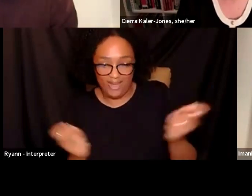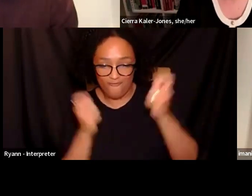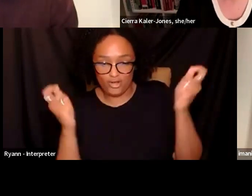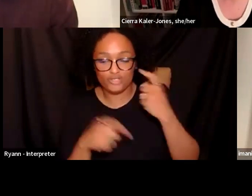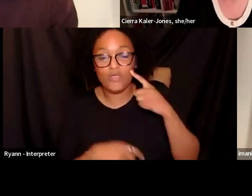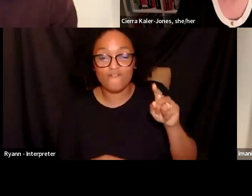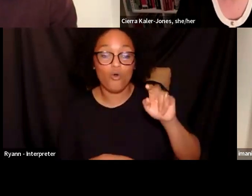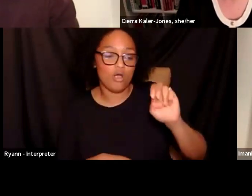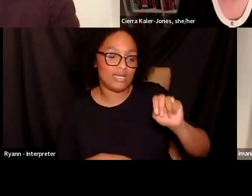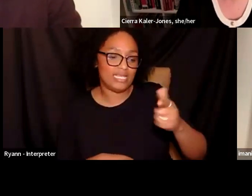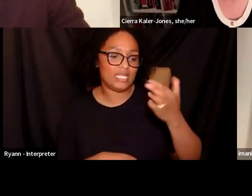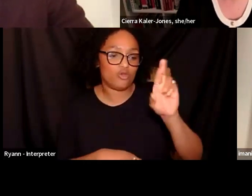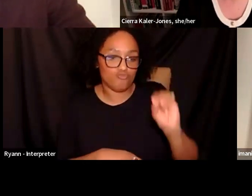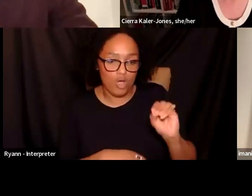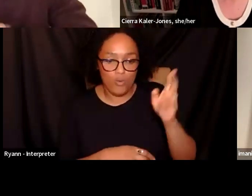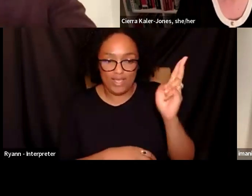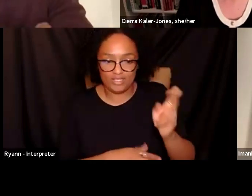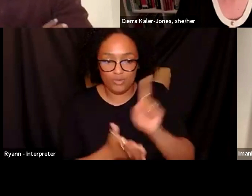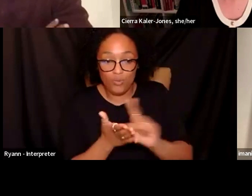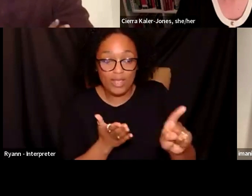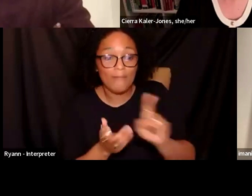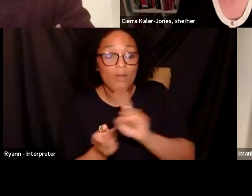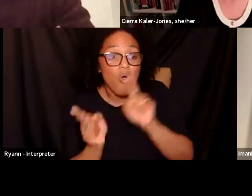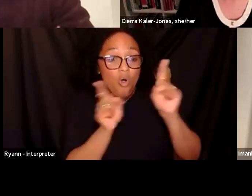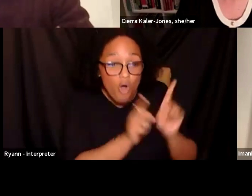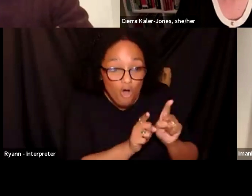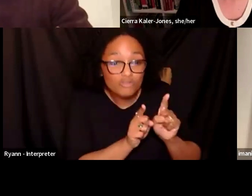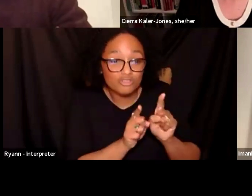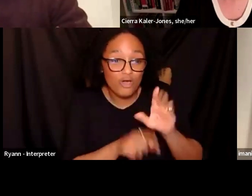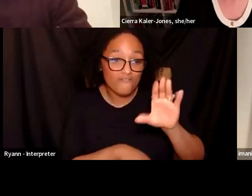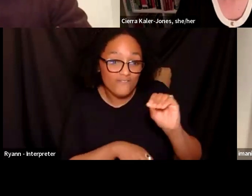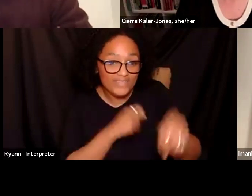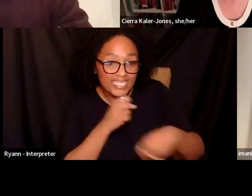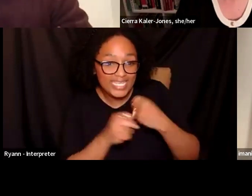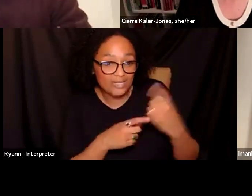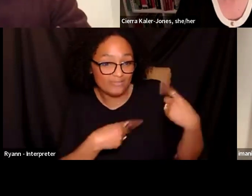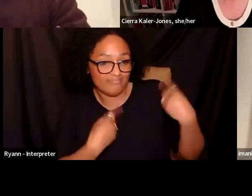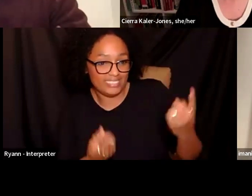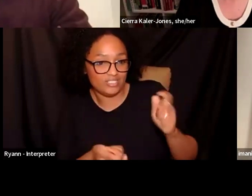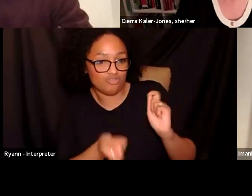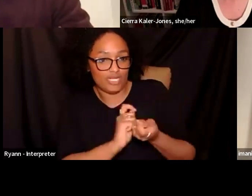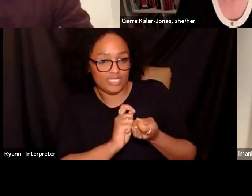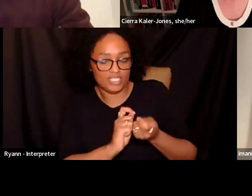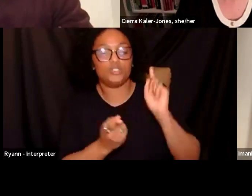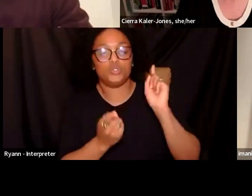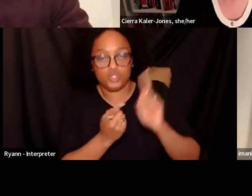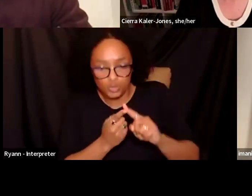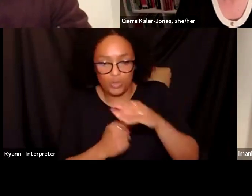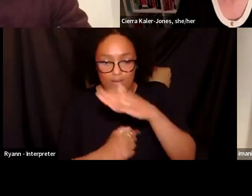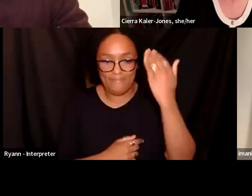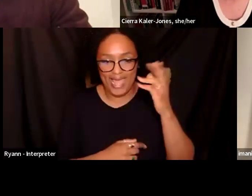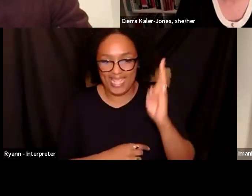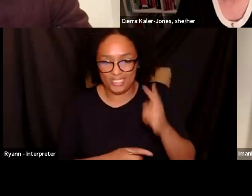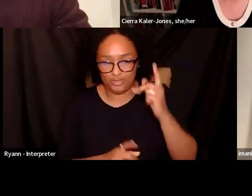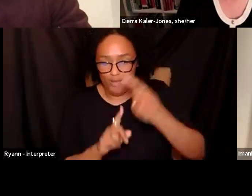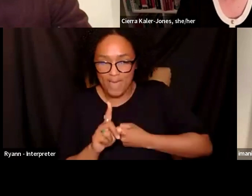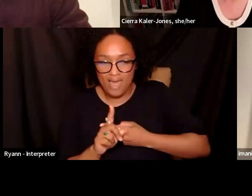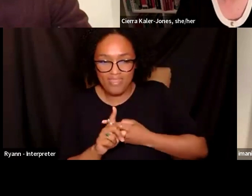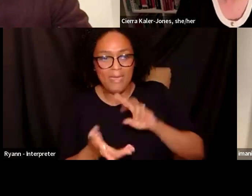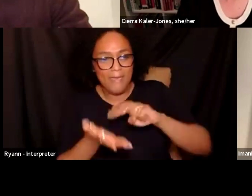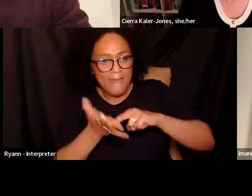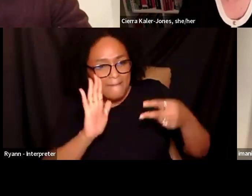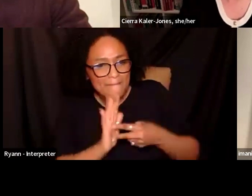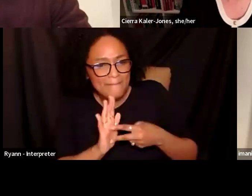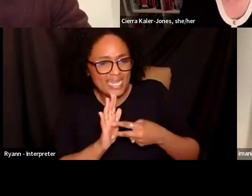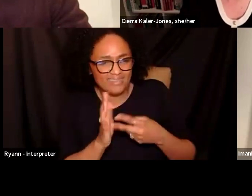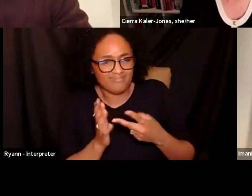be meaningful to think about is, well, what if you have 100 years, 50 years, what will 2026's addition be to that